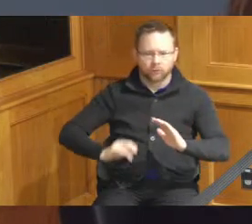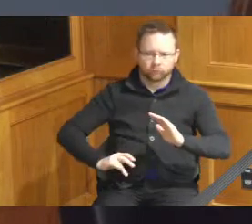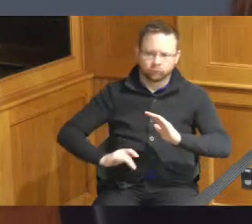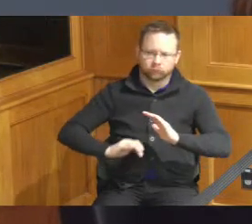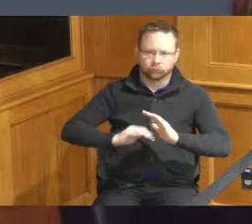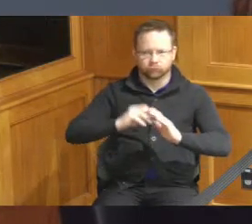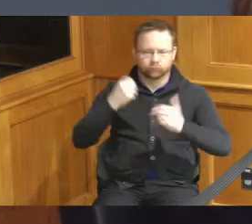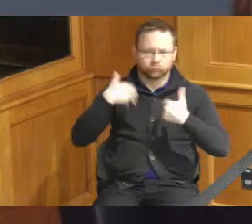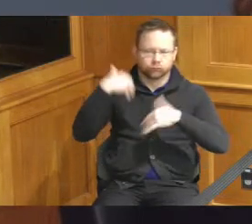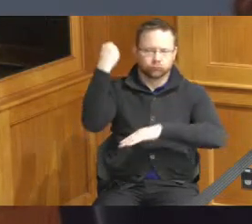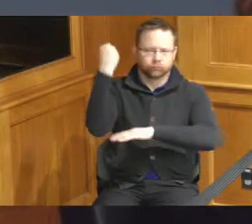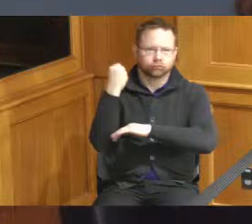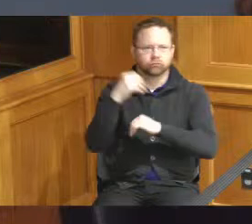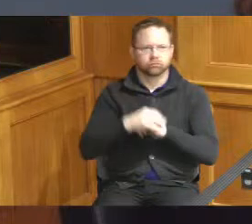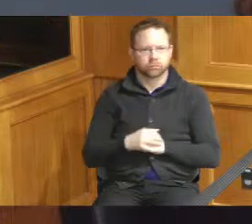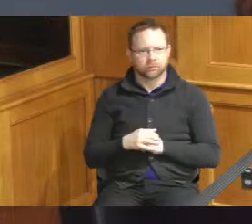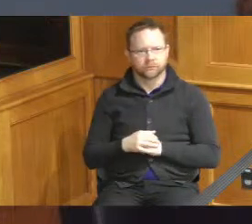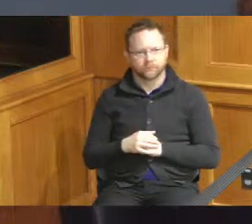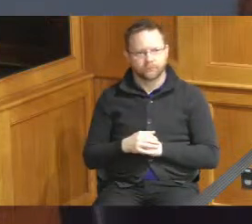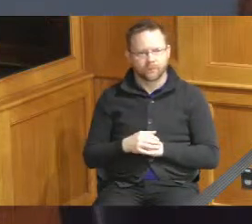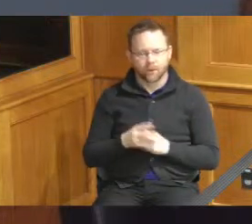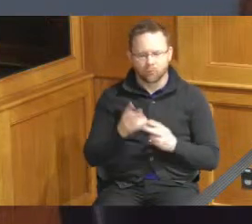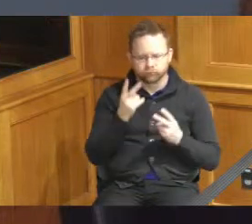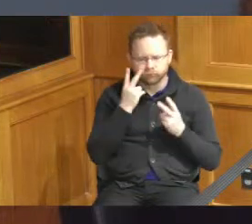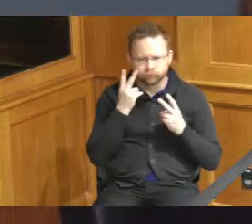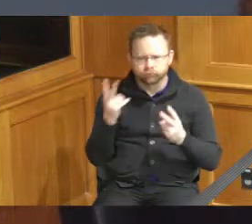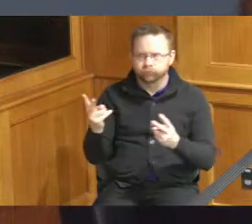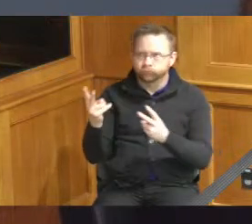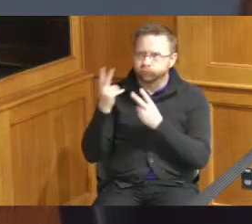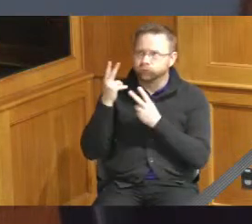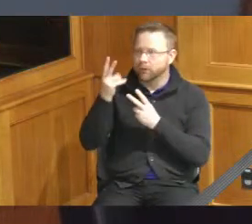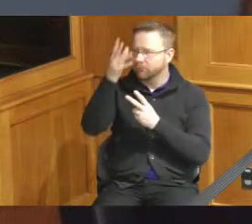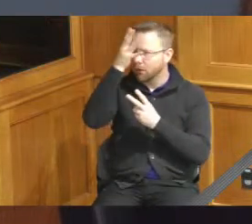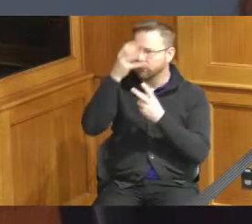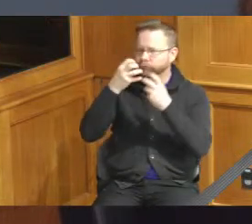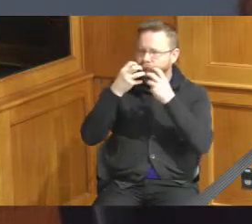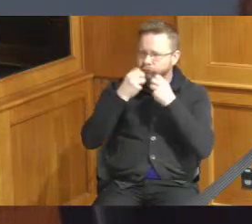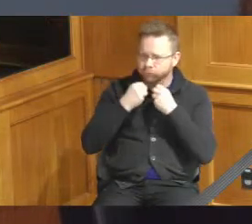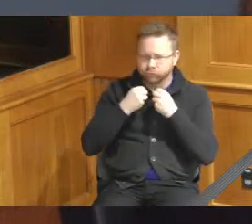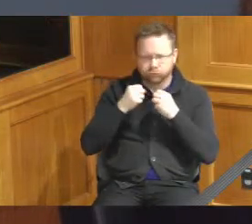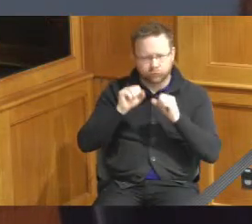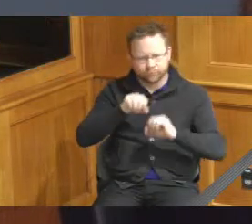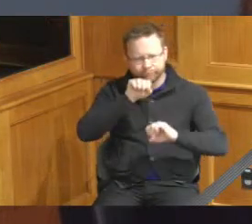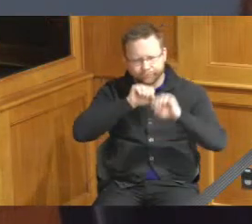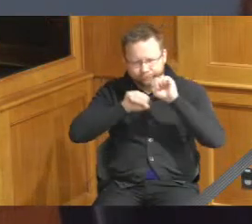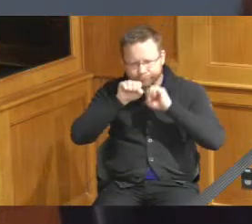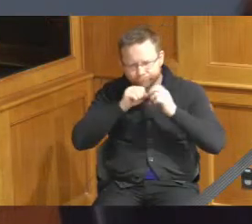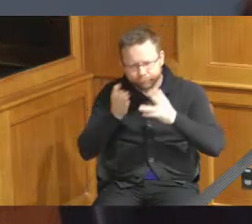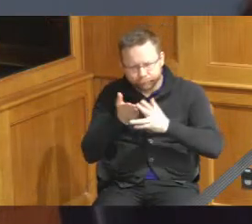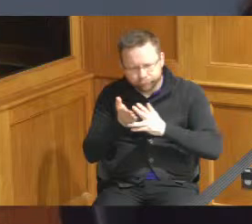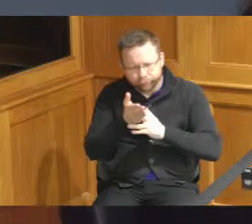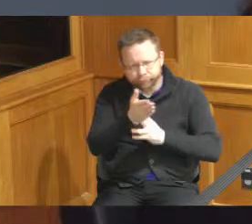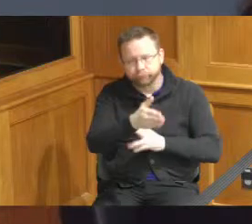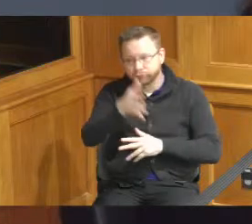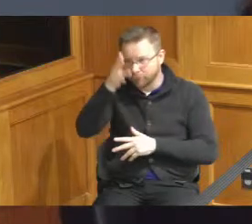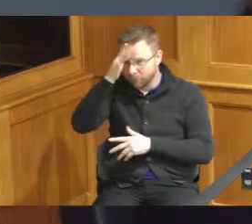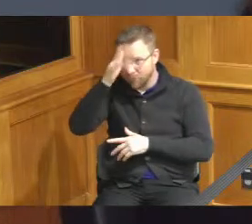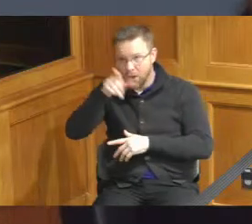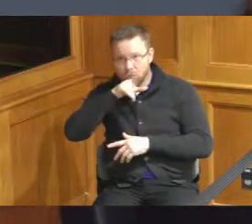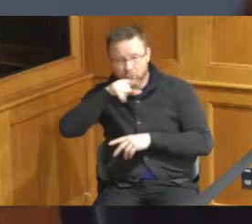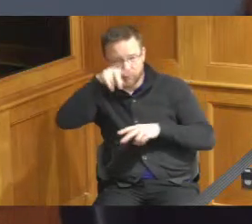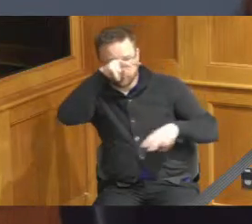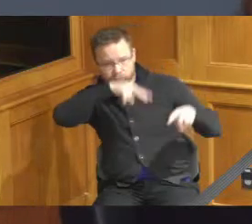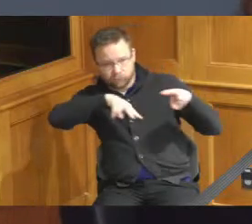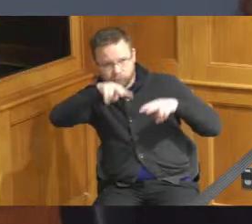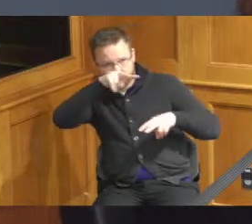mark. He feels that memories of his father gave him strength to endure, and that he was with him while riding race